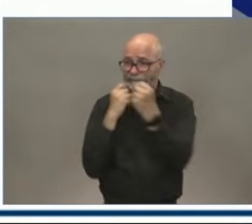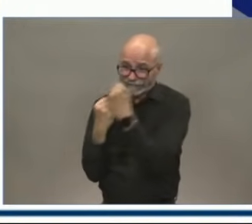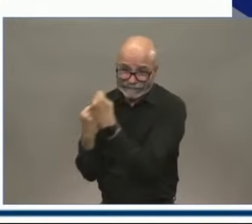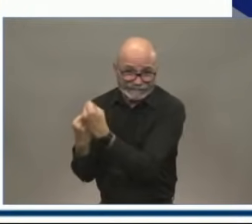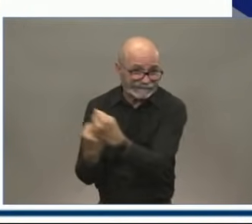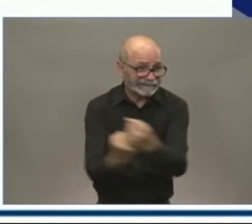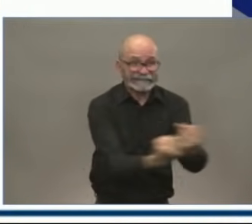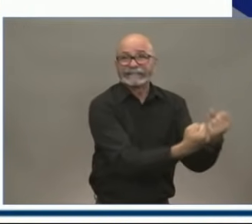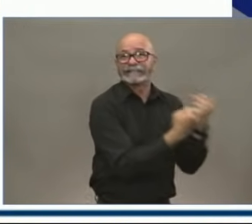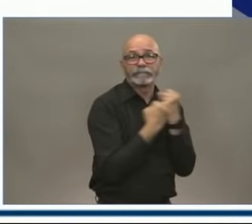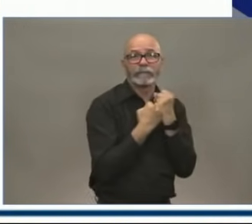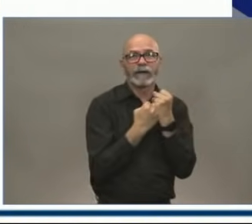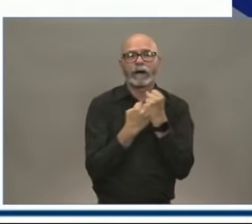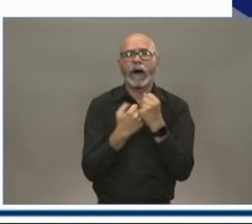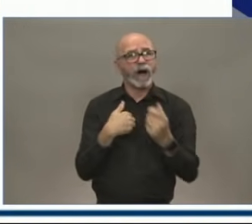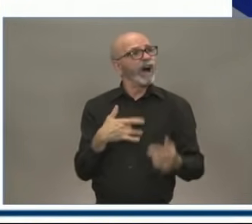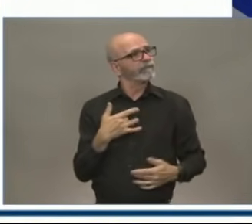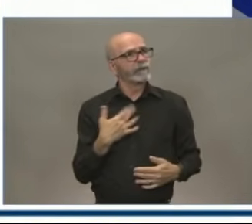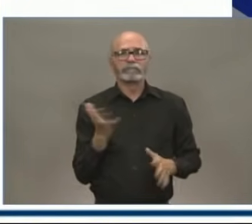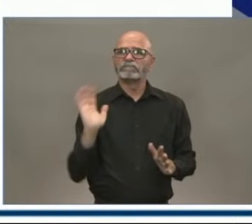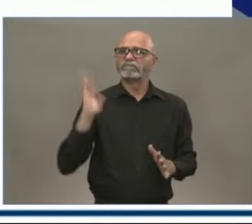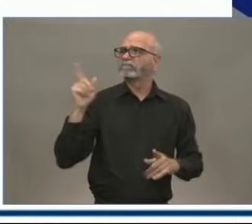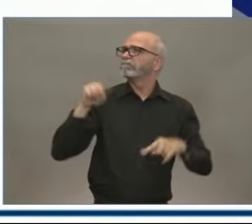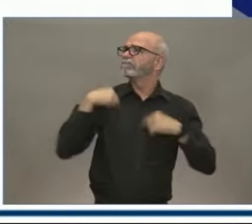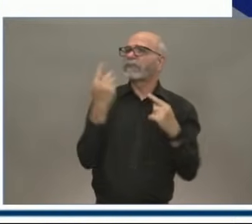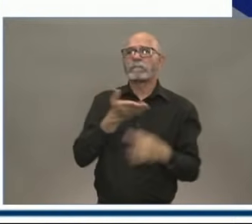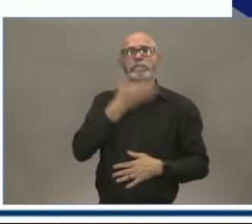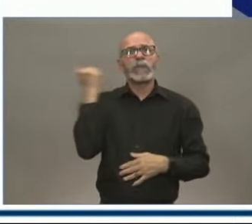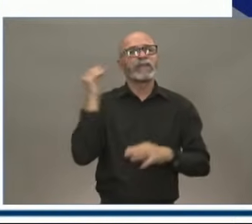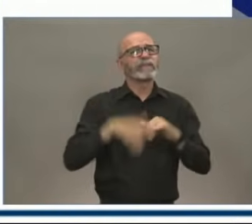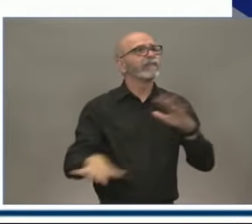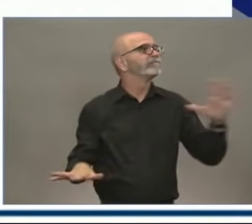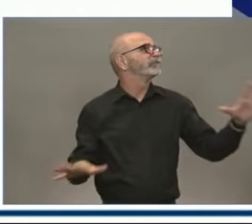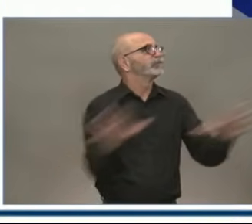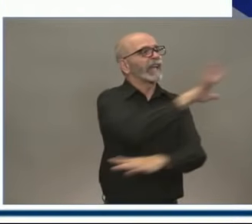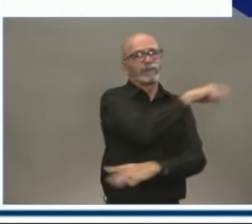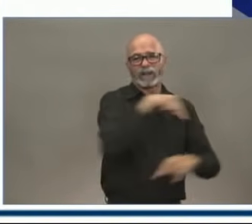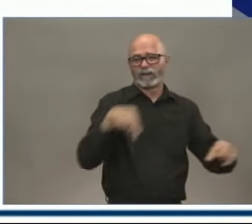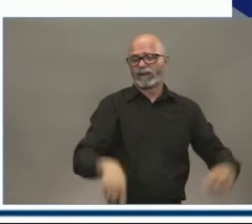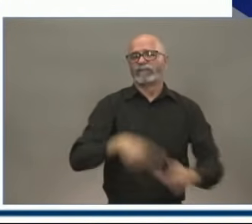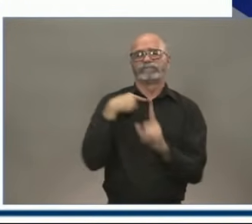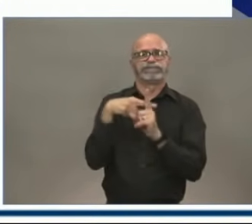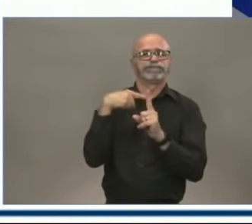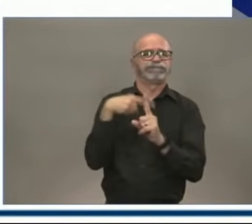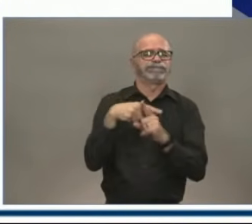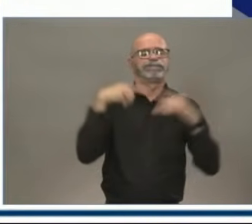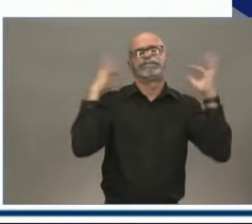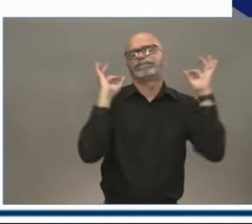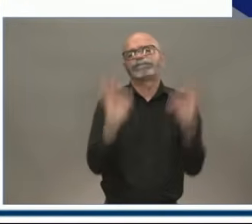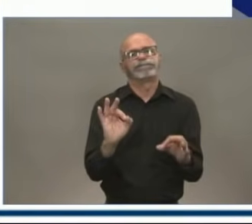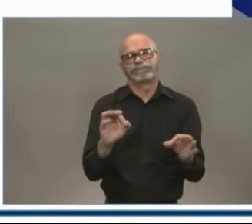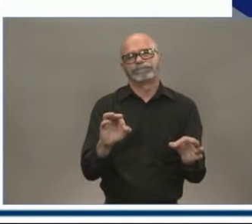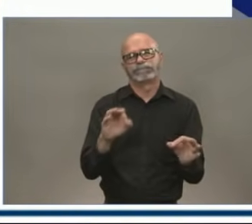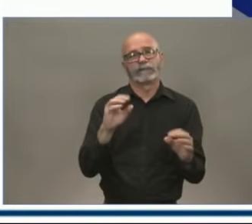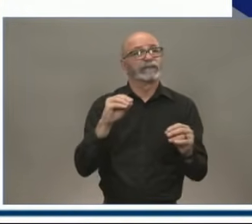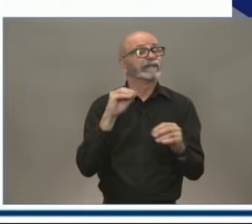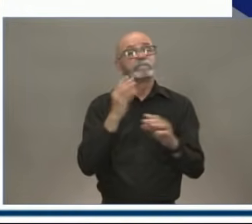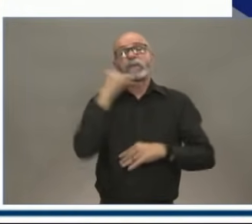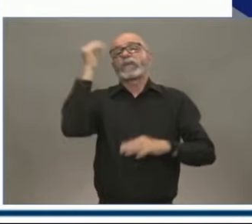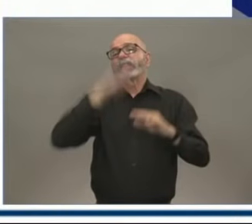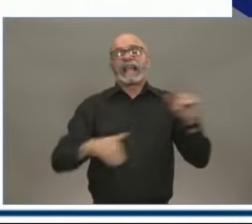in this province, that I would argue, than any other Canadian province to find our way out of this pandemic in a positive